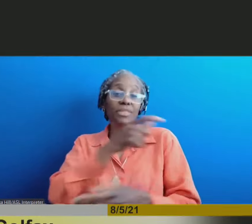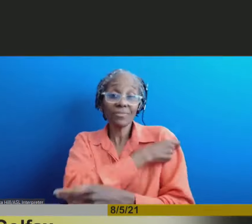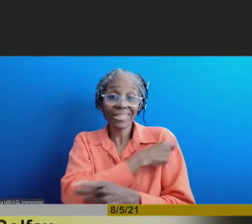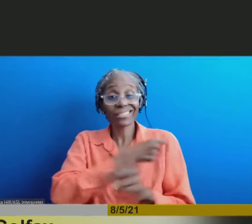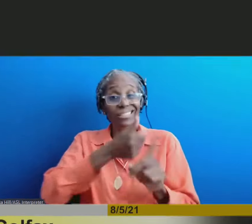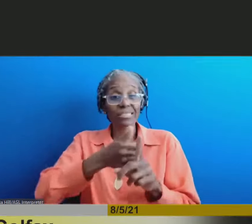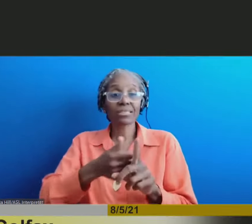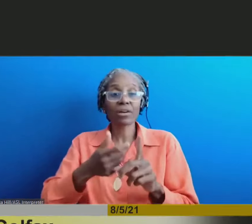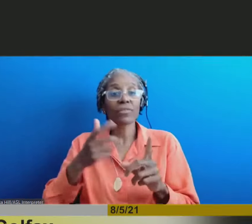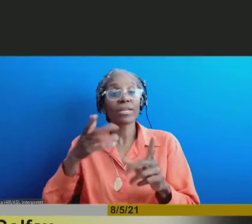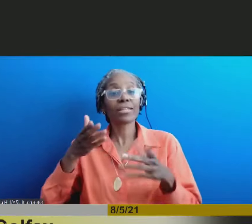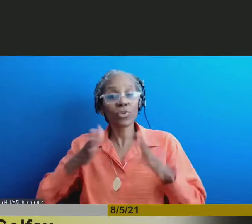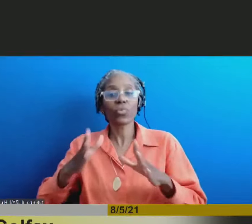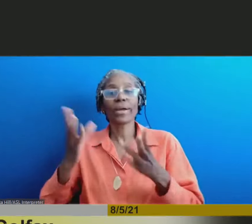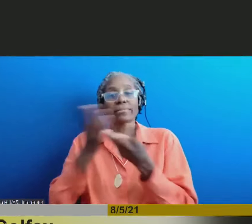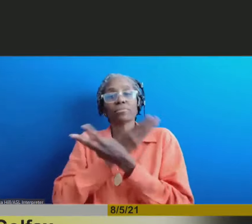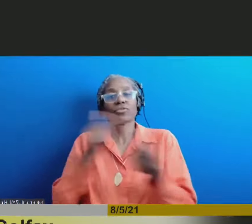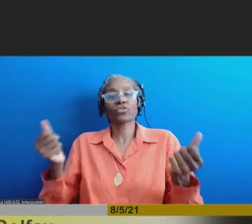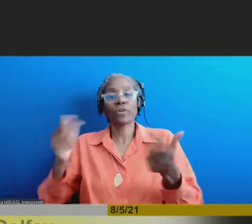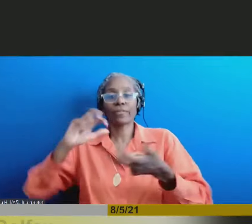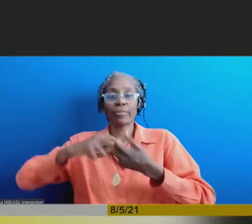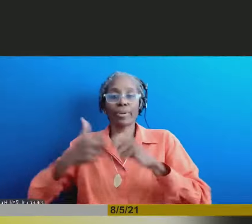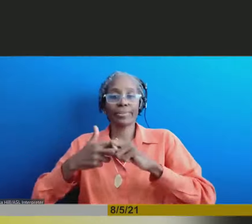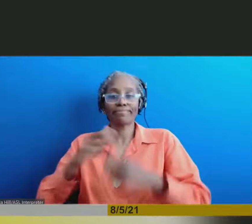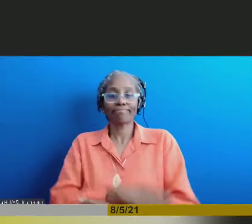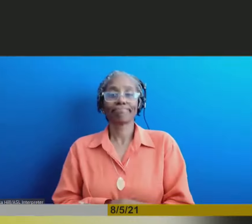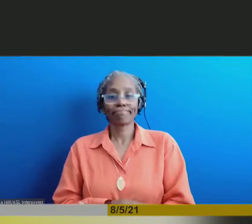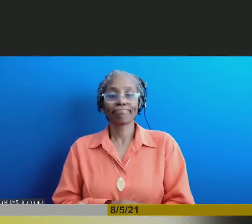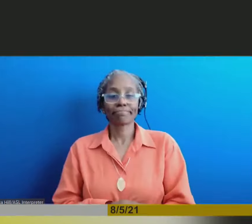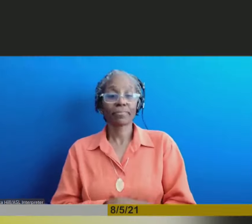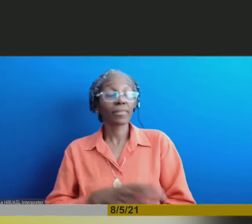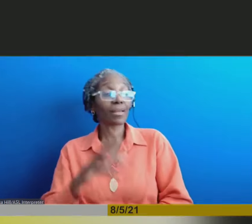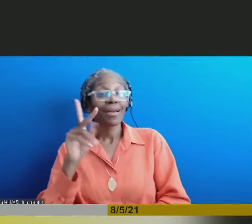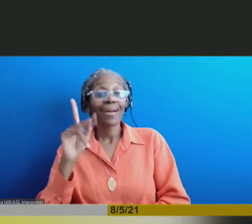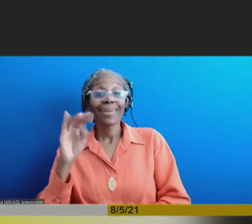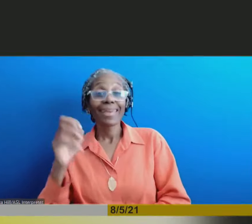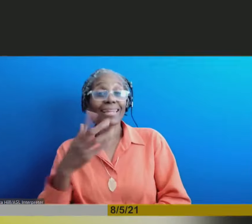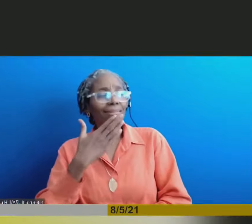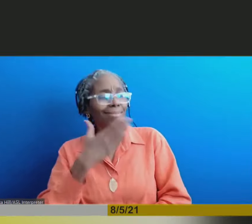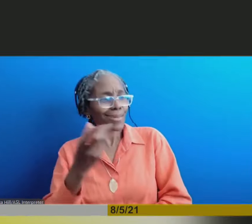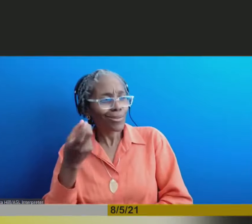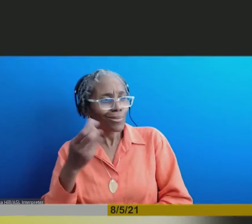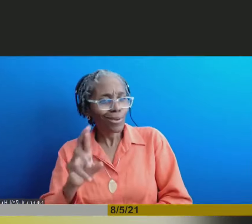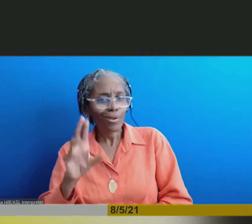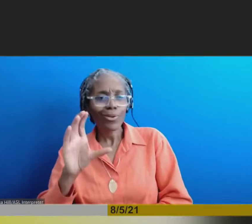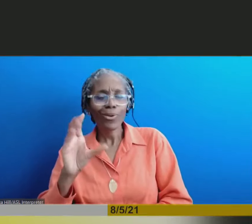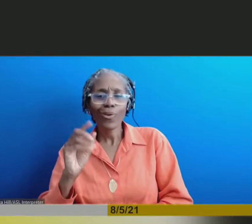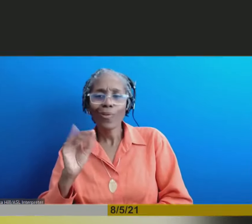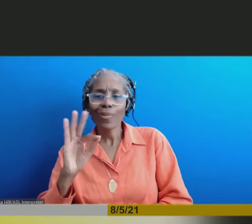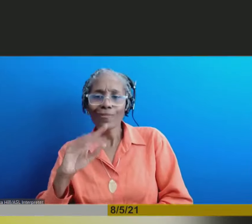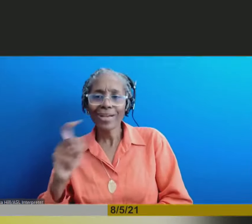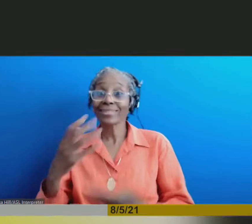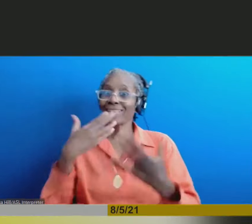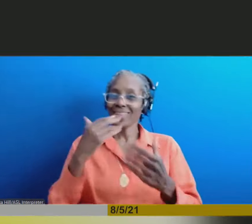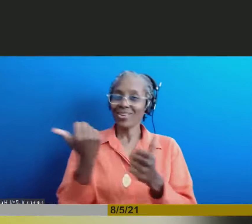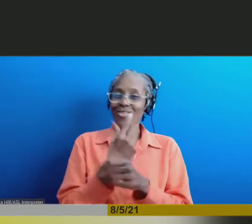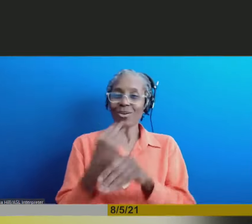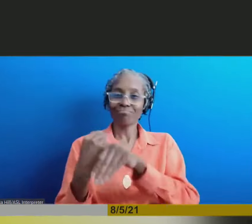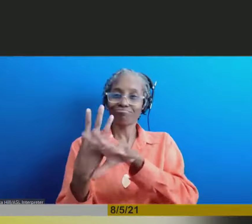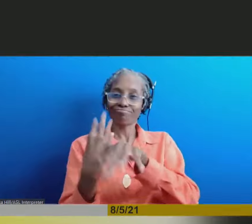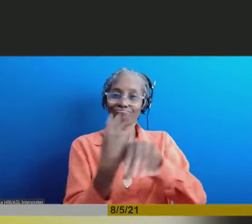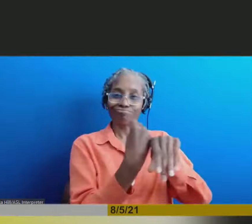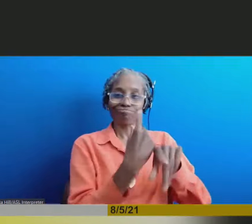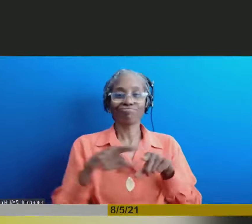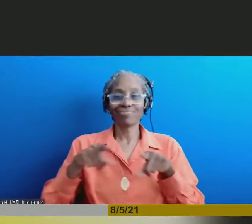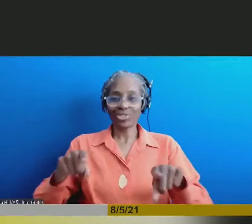our way out. All right. Thank you, Dr. Colfax. Thank you to everyone who participated in